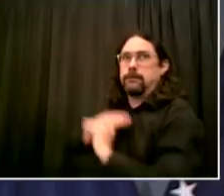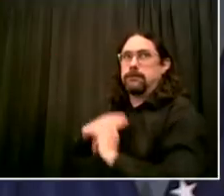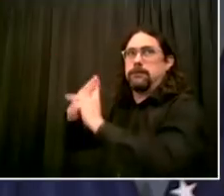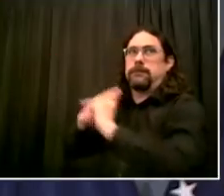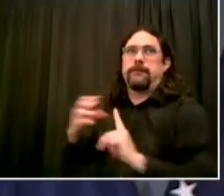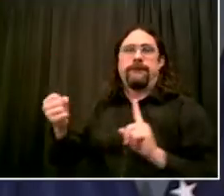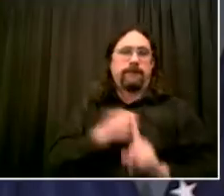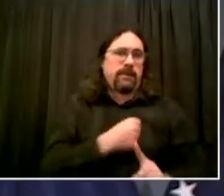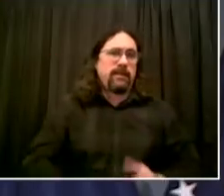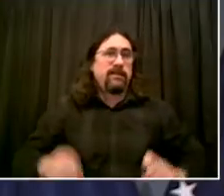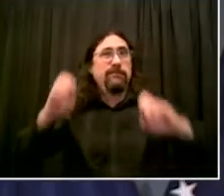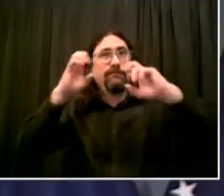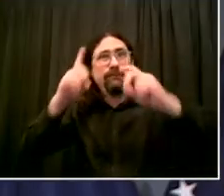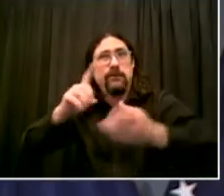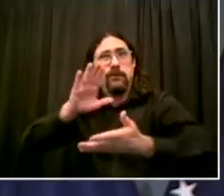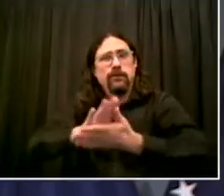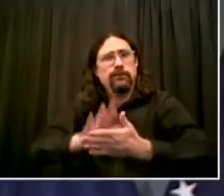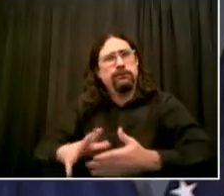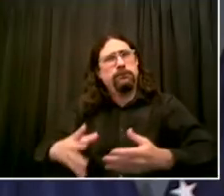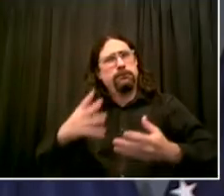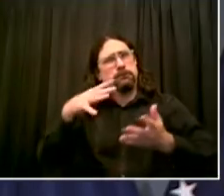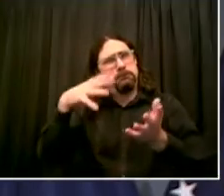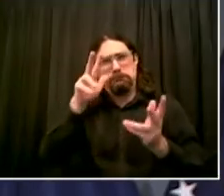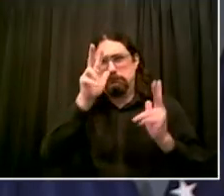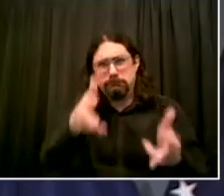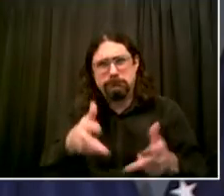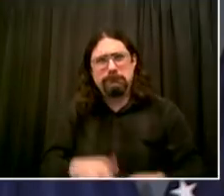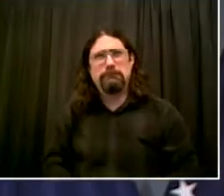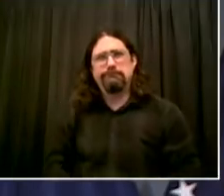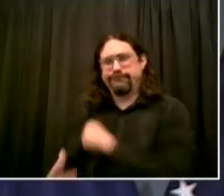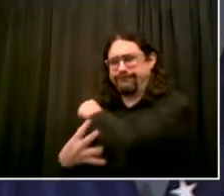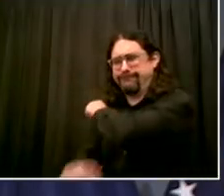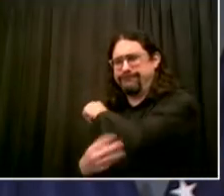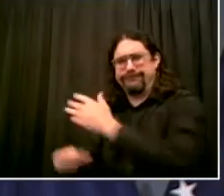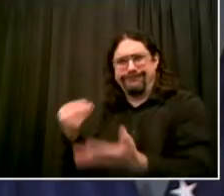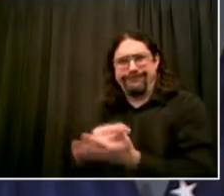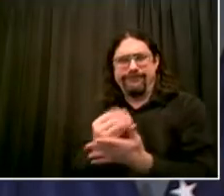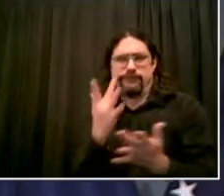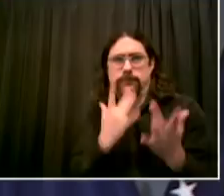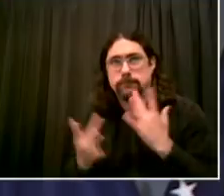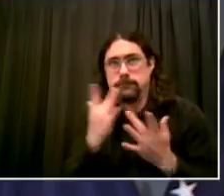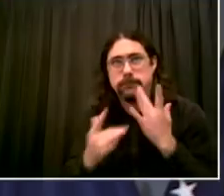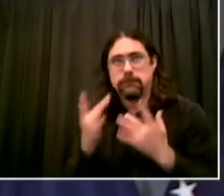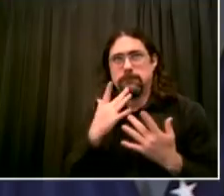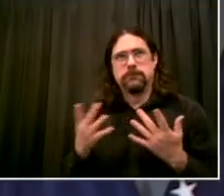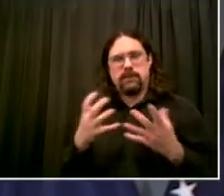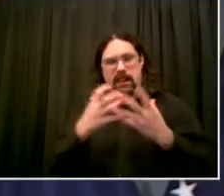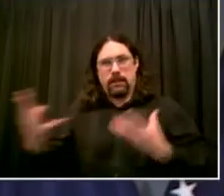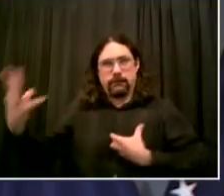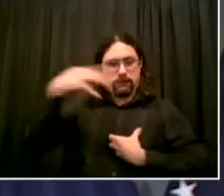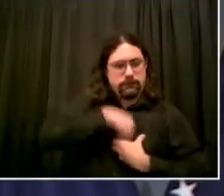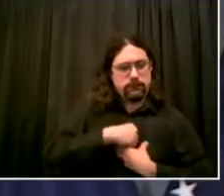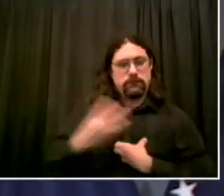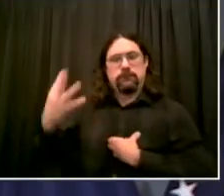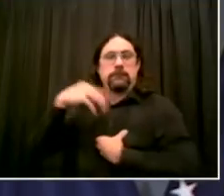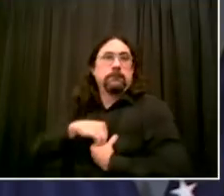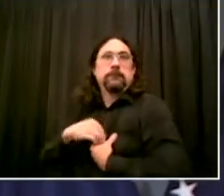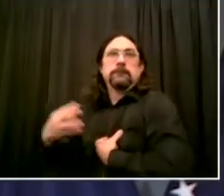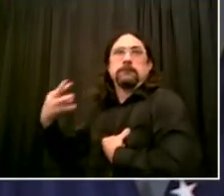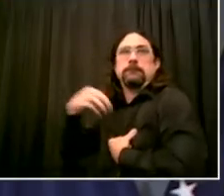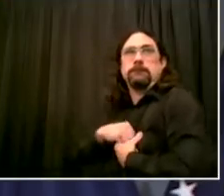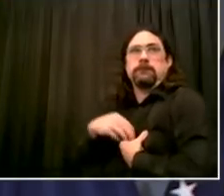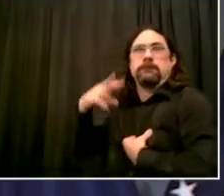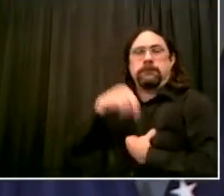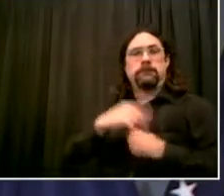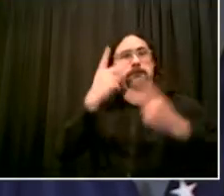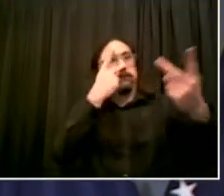that trauma, that pain, and lash out on those around them. And so we in the crisis management system throughout New